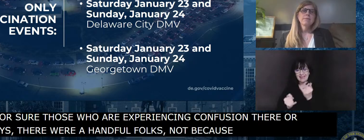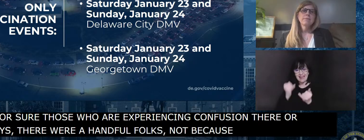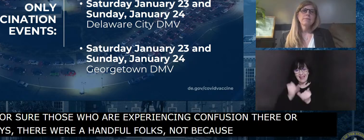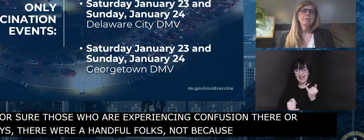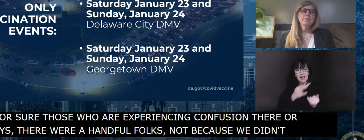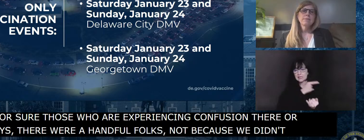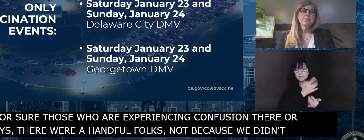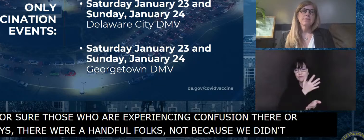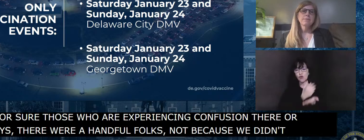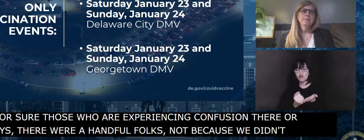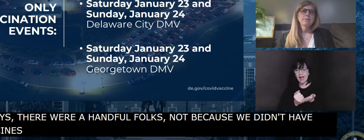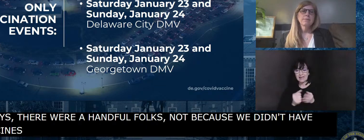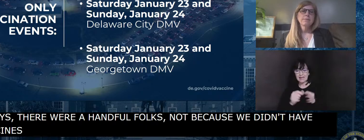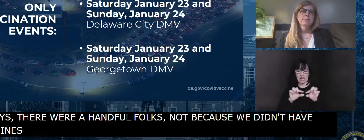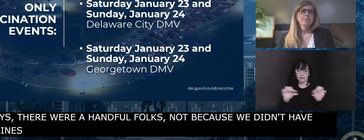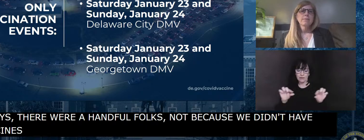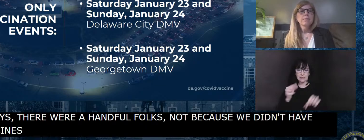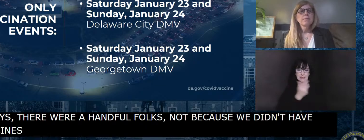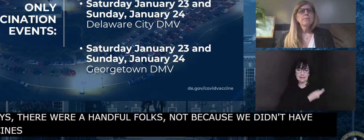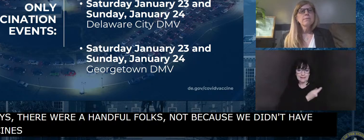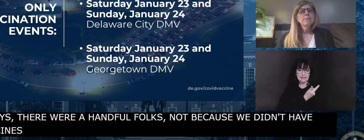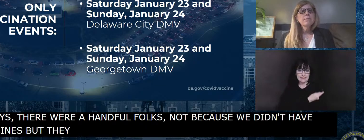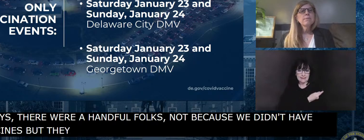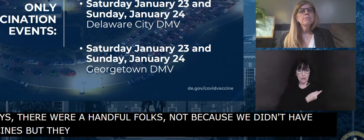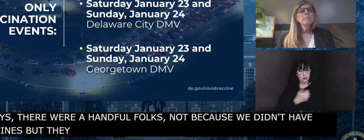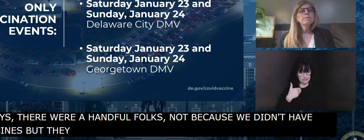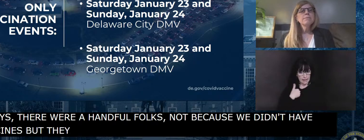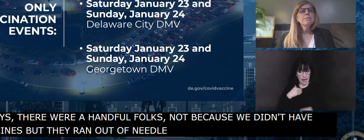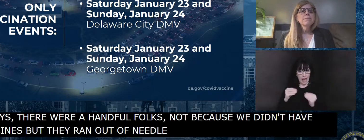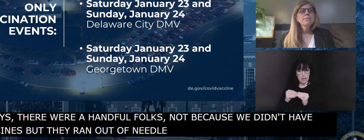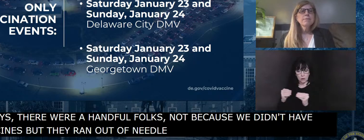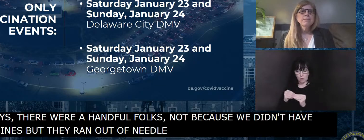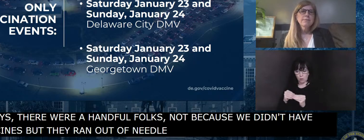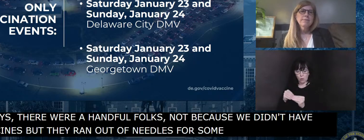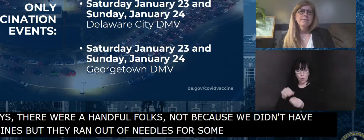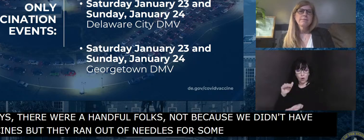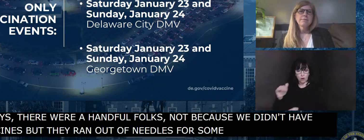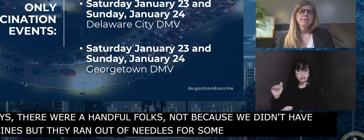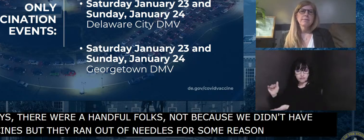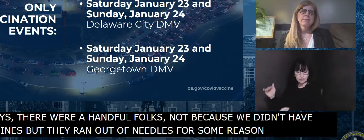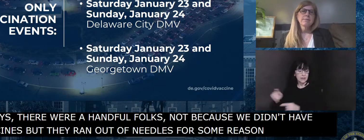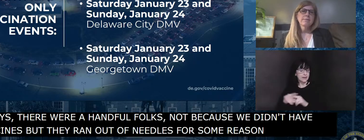needles for some reason. I apologize and take